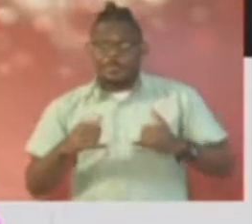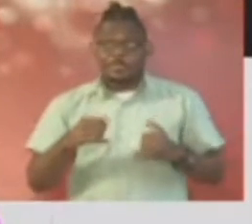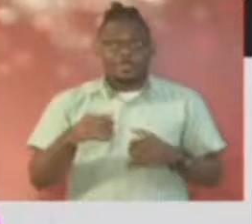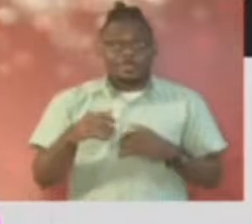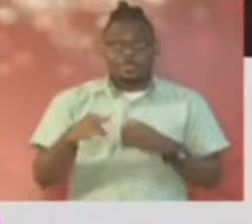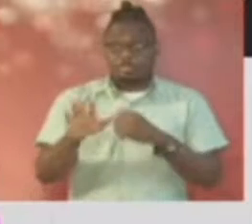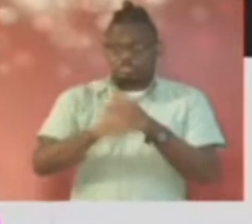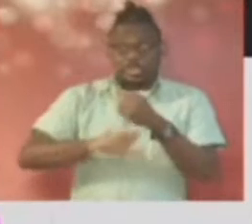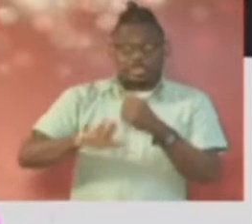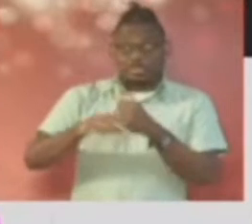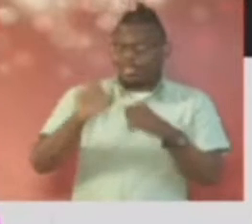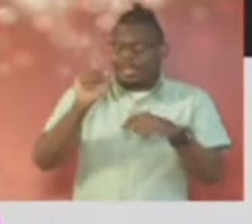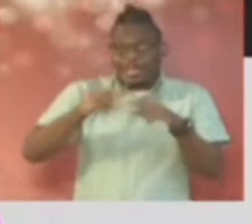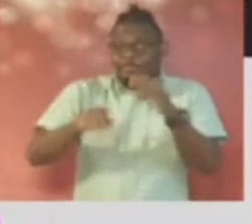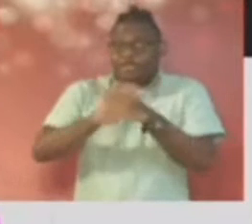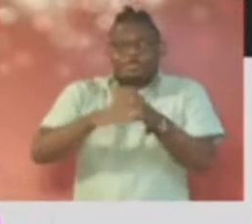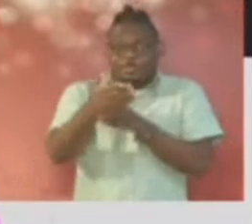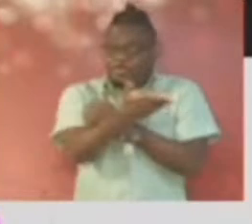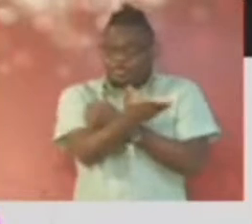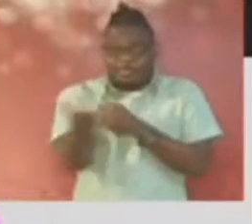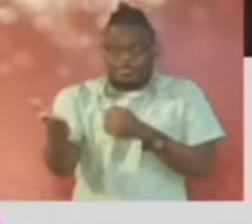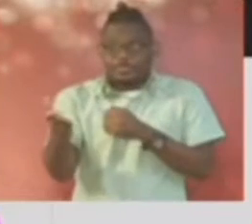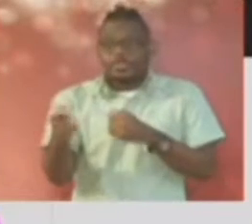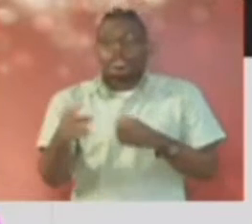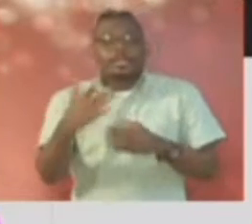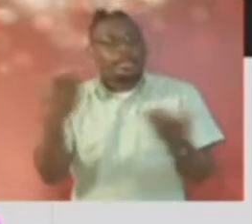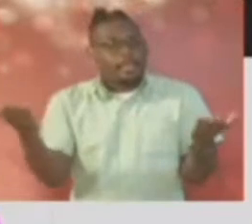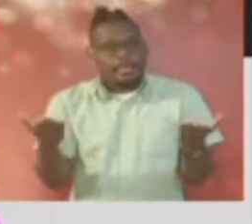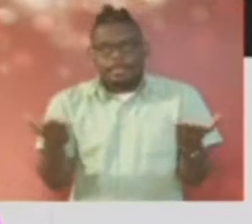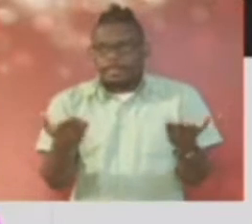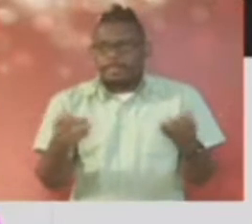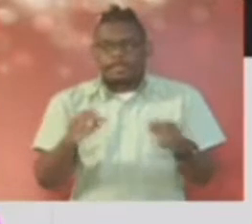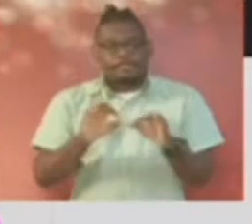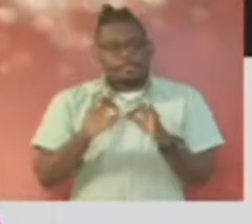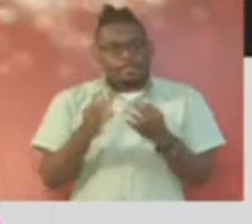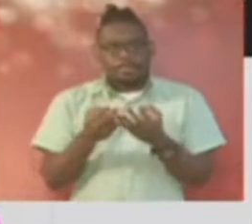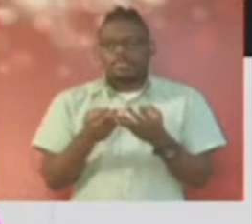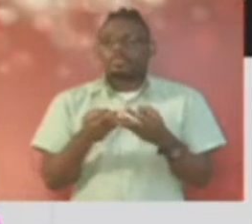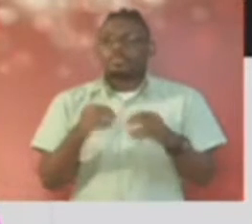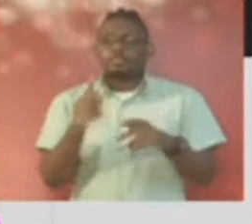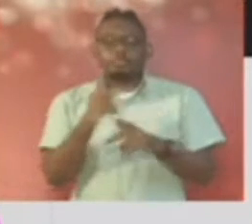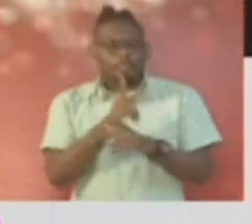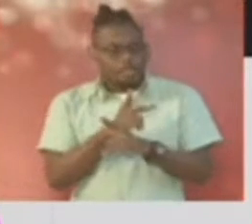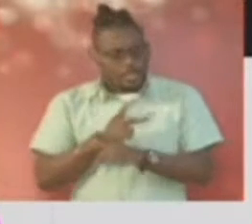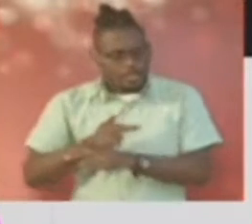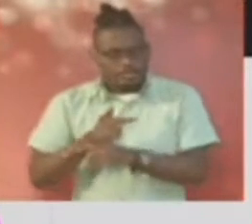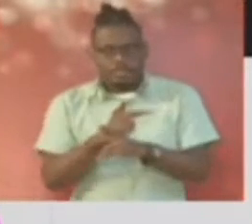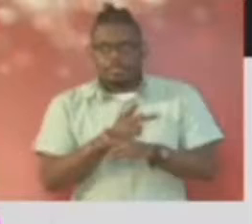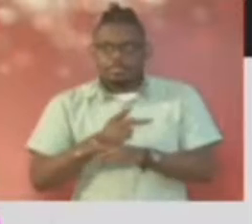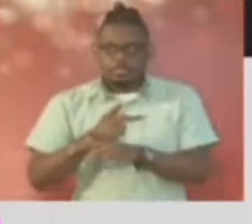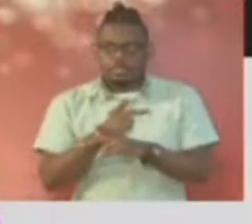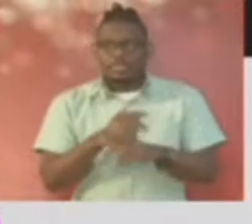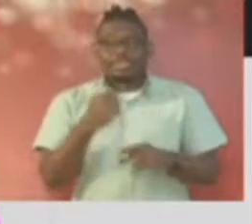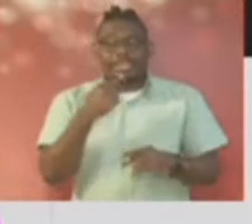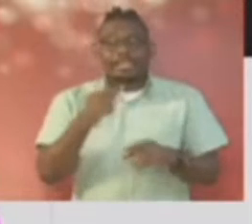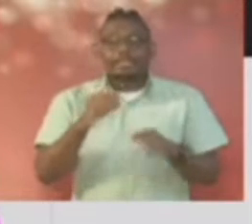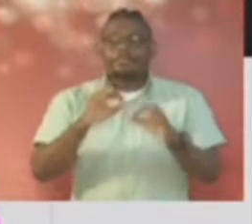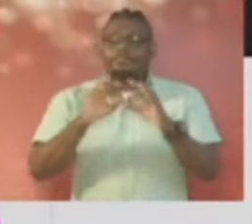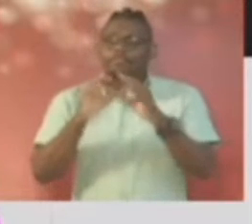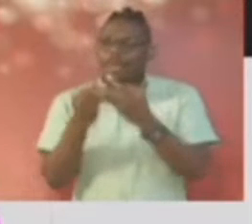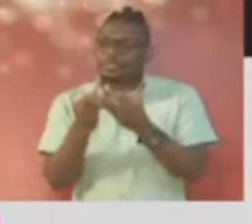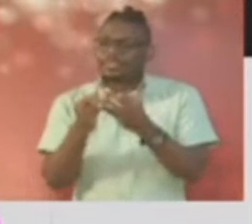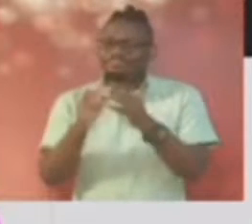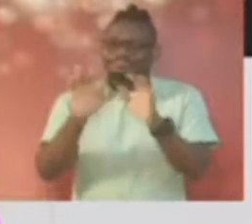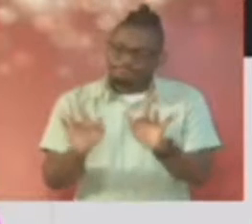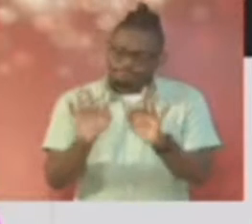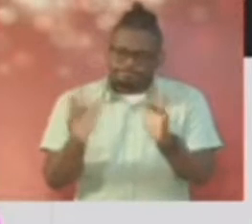adverse outcome. So as we extend condolences to the families of those who have passed on, we also want to reiterate that warning to